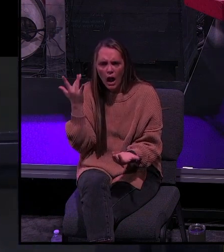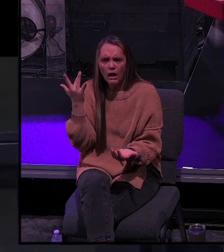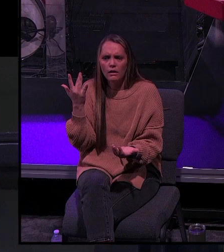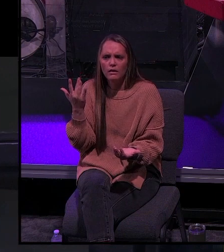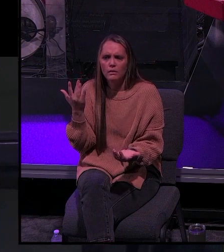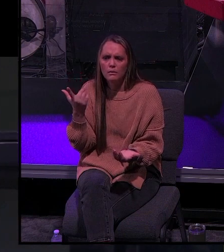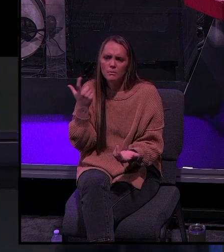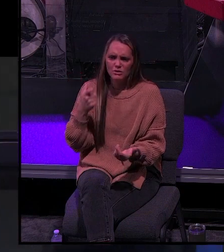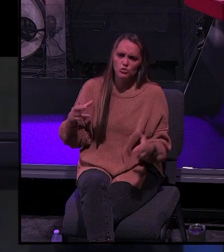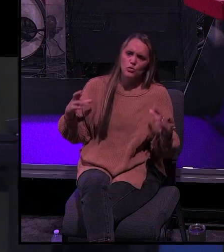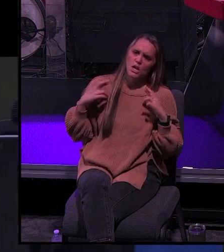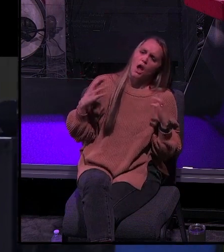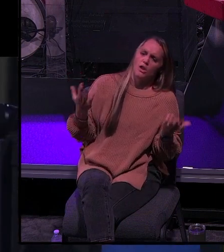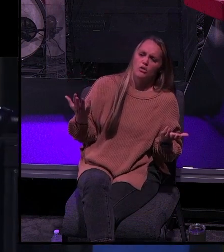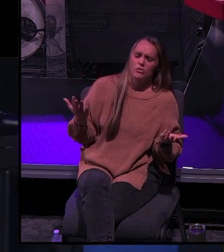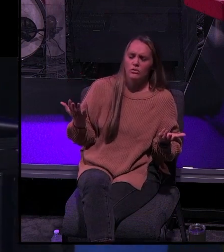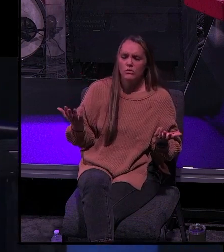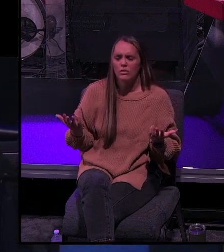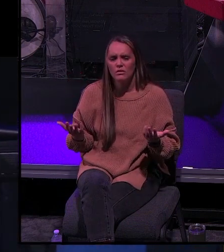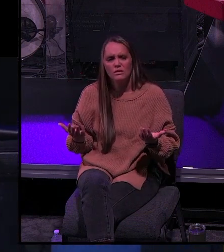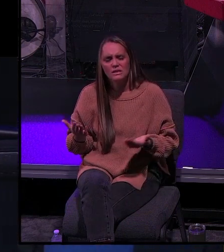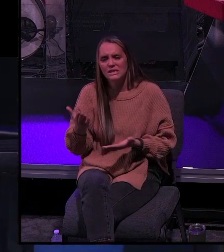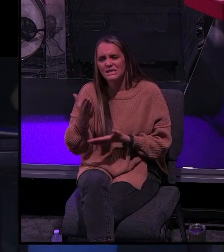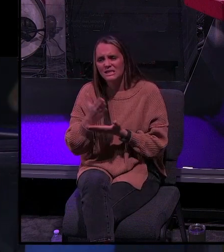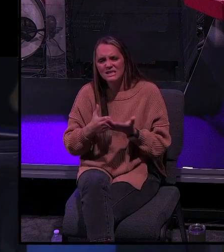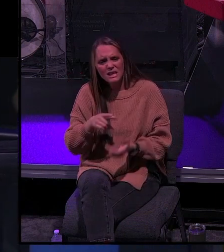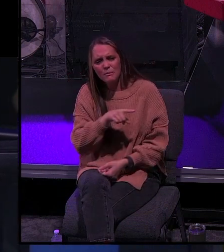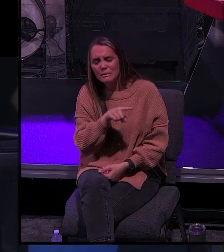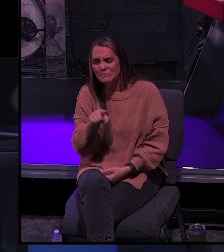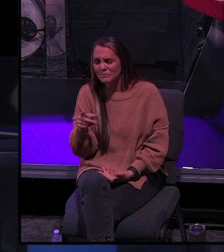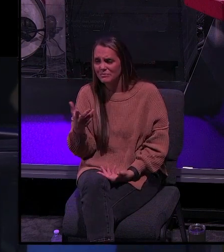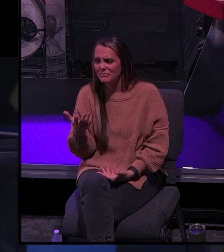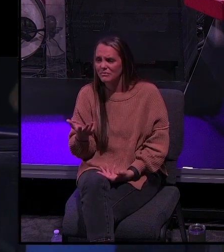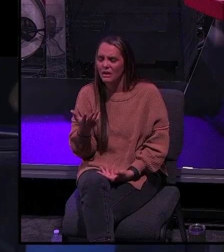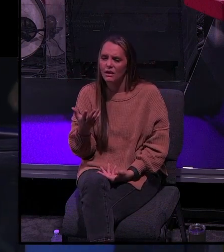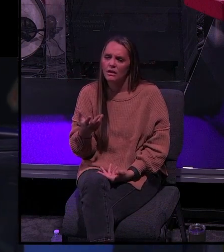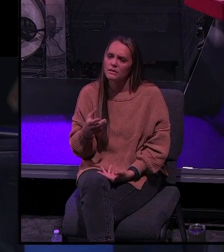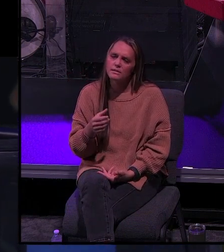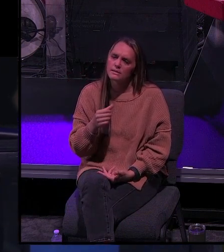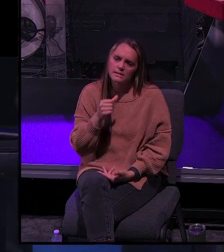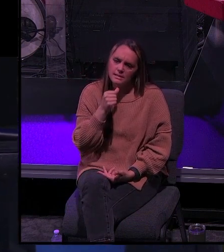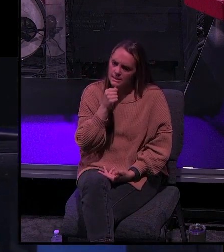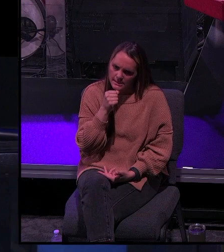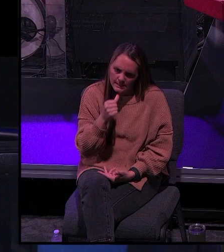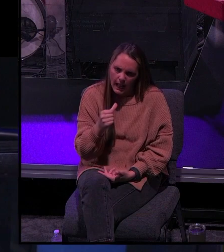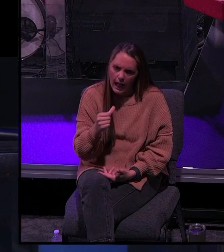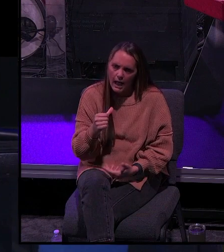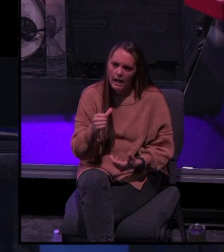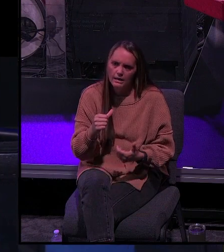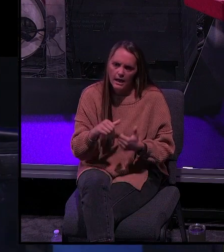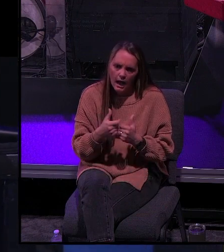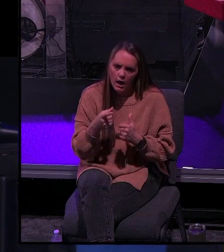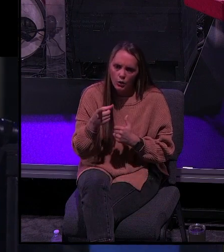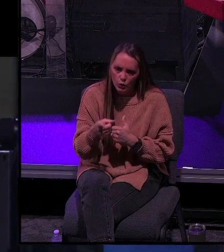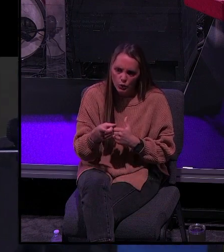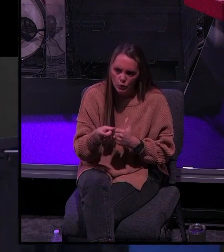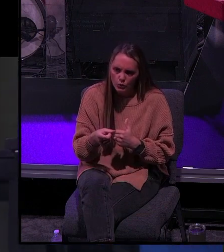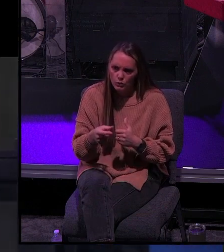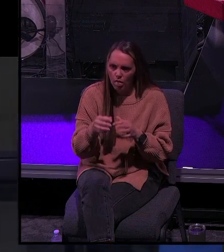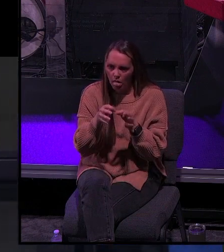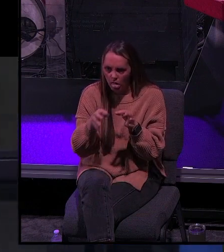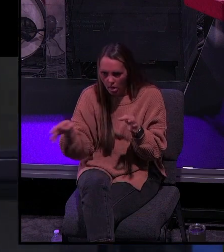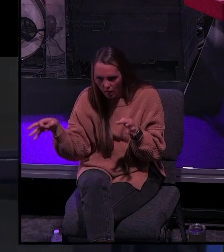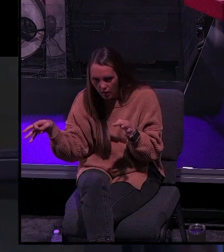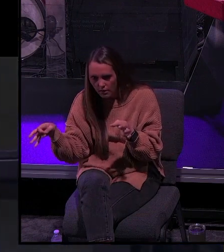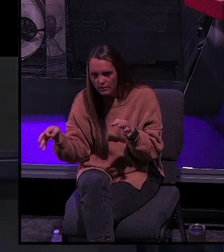Right? How many of you, do any of the rest of you have some because that's not how yous in your life, like me?